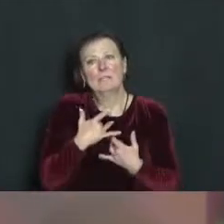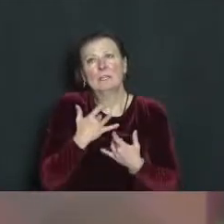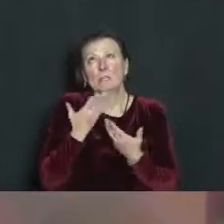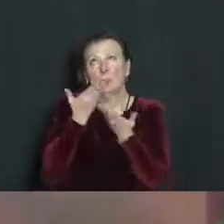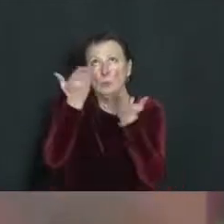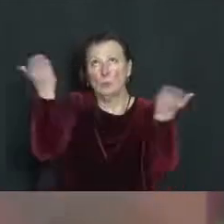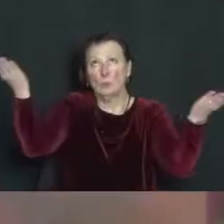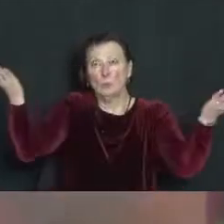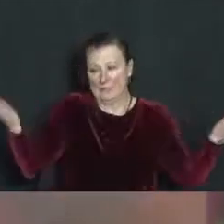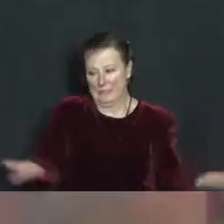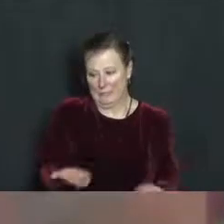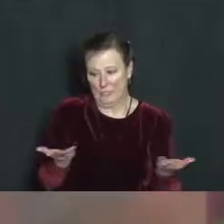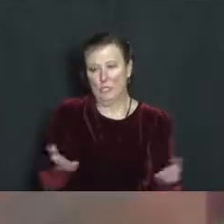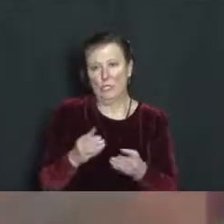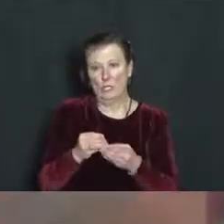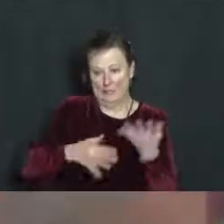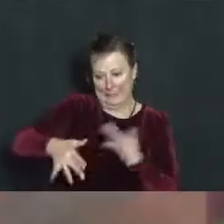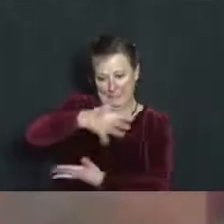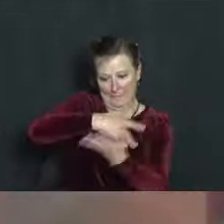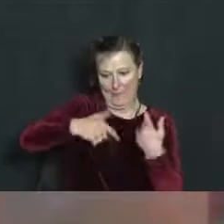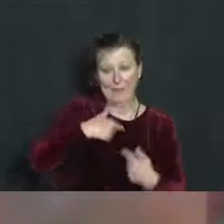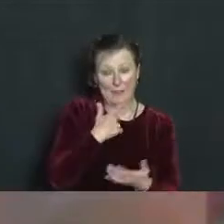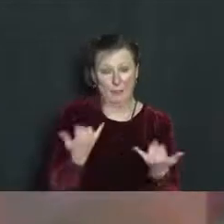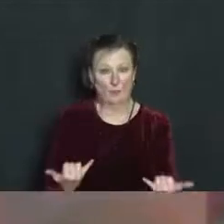midst right now.